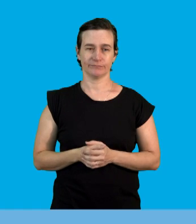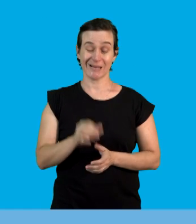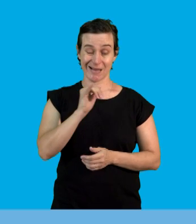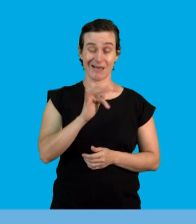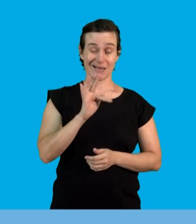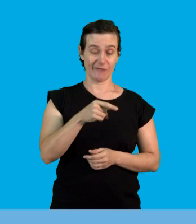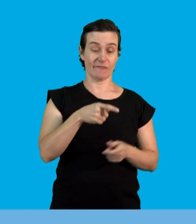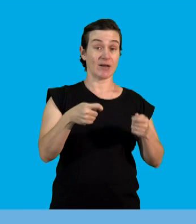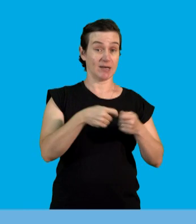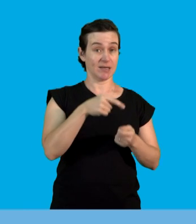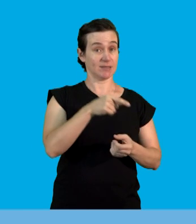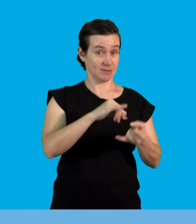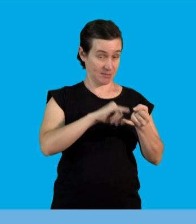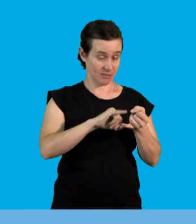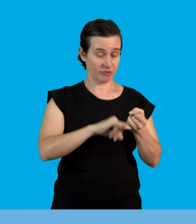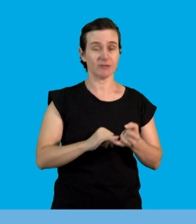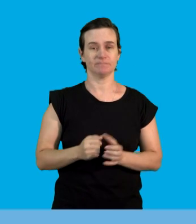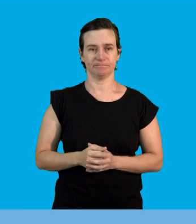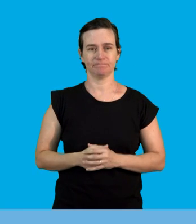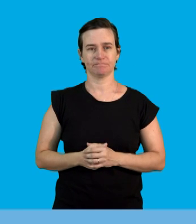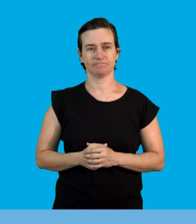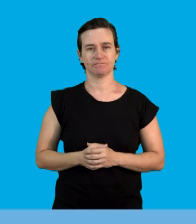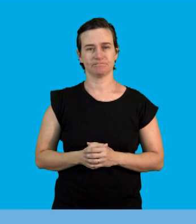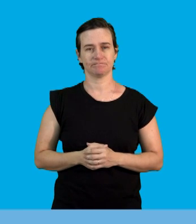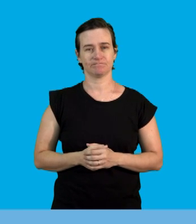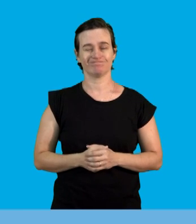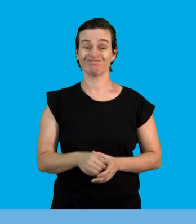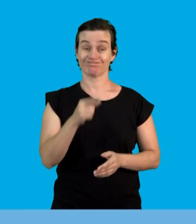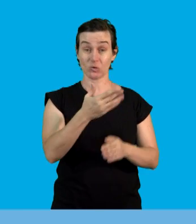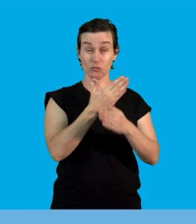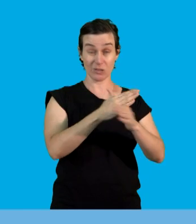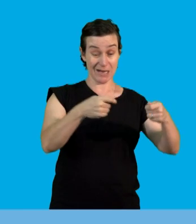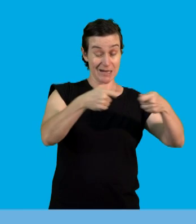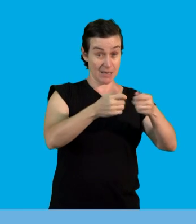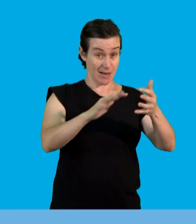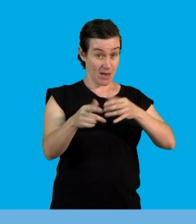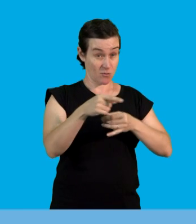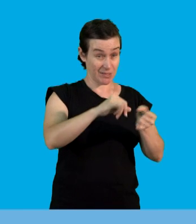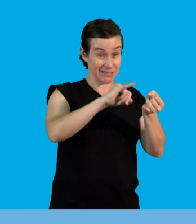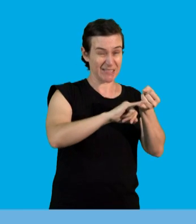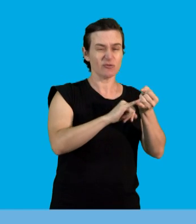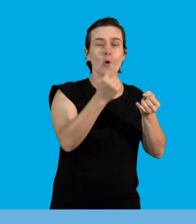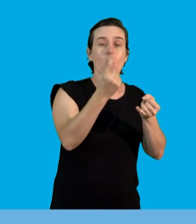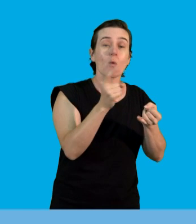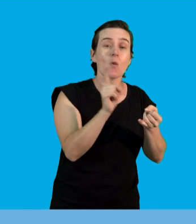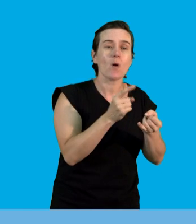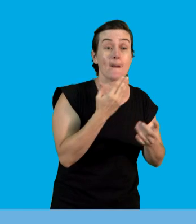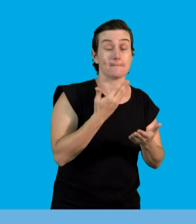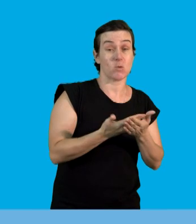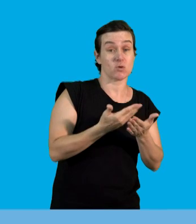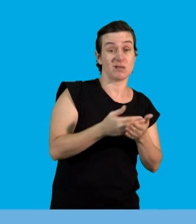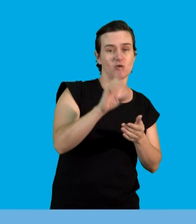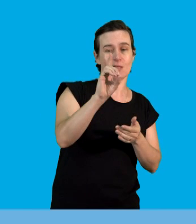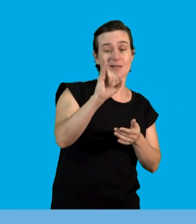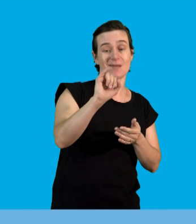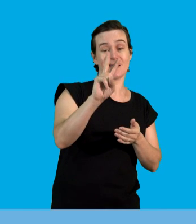are connected in series. So we are saying that the resistors in series, they are called your potential dividers.